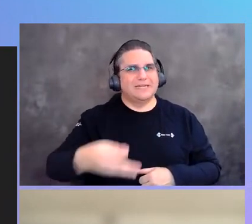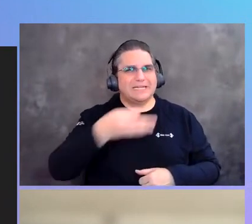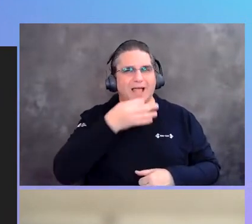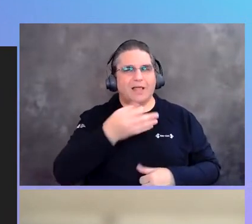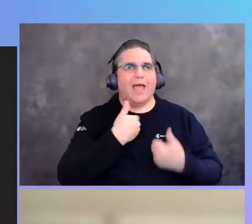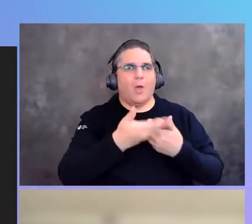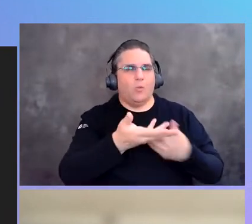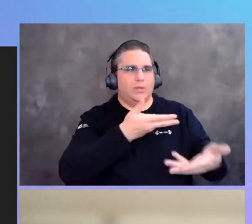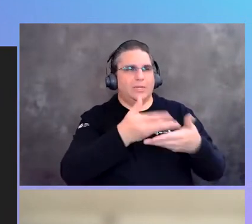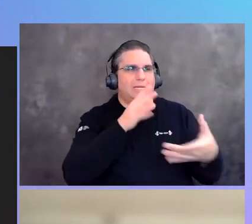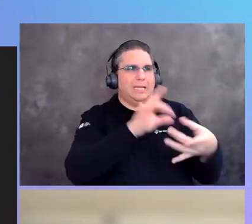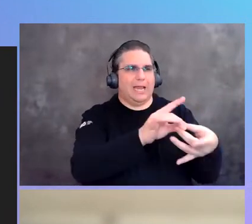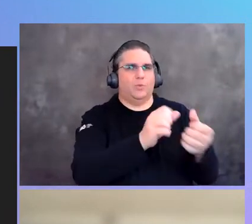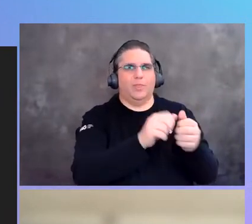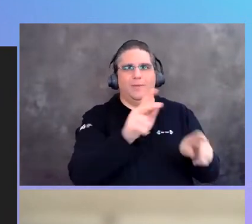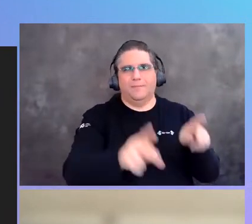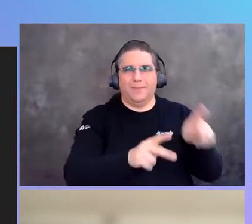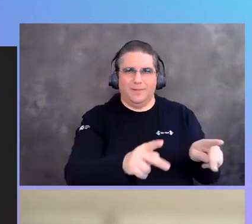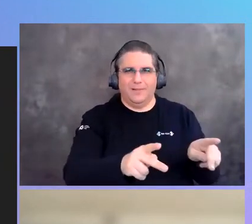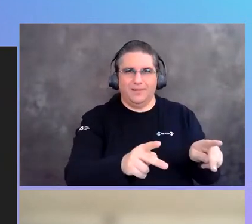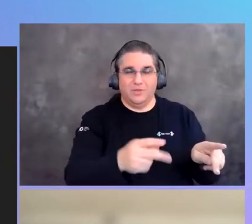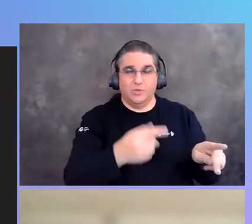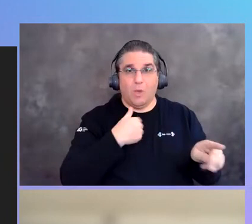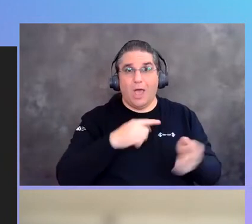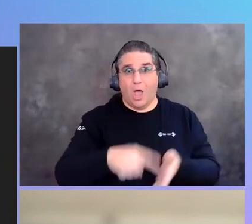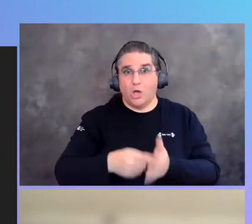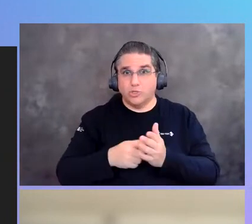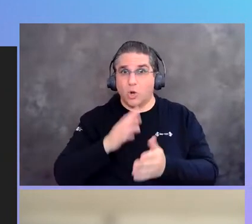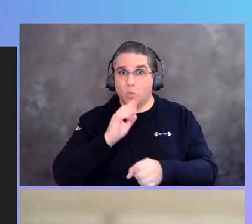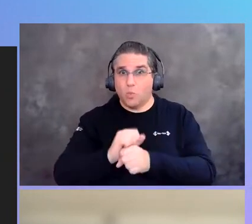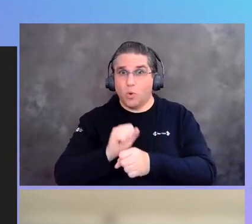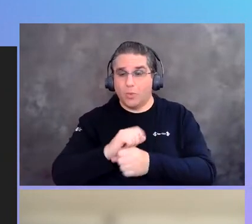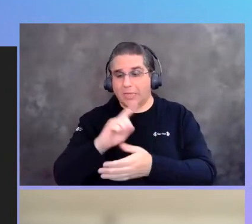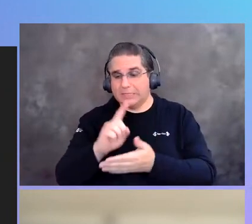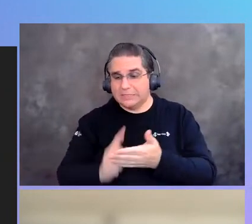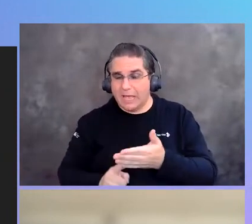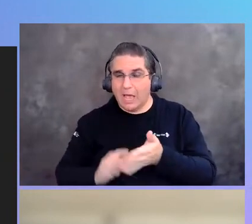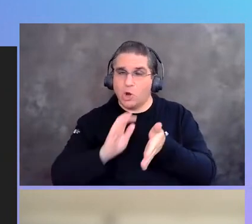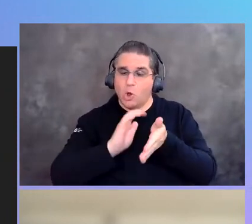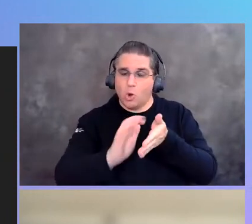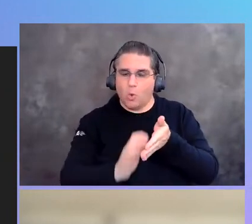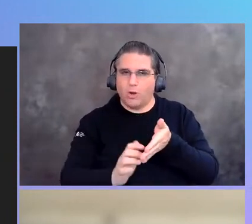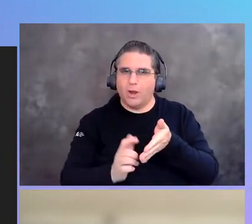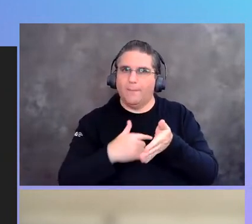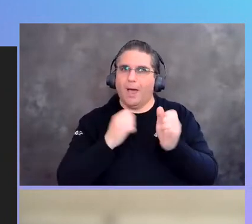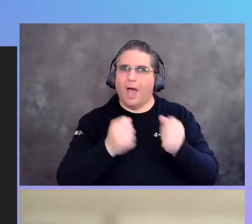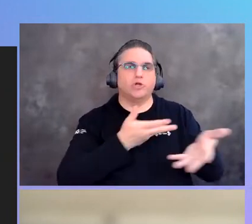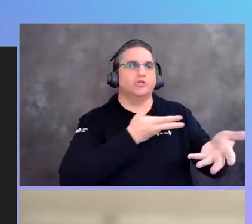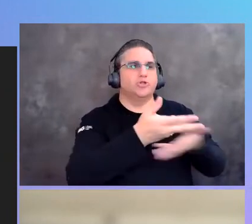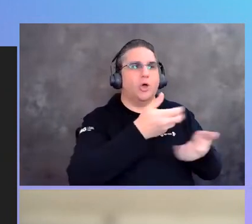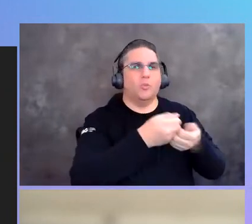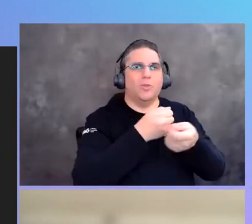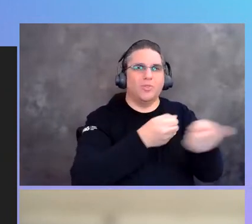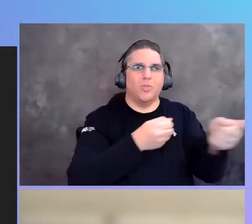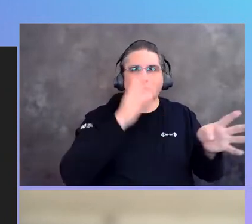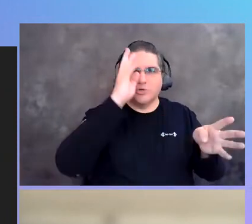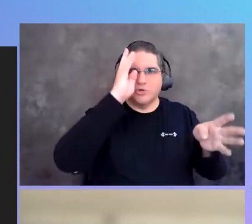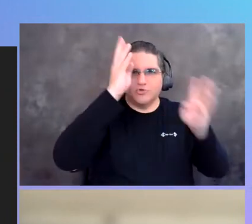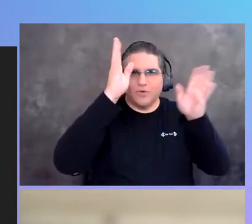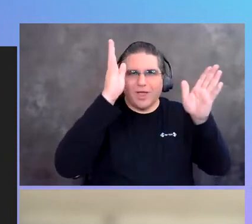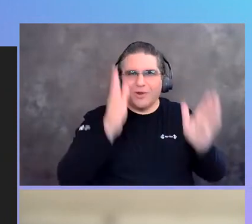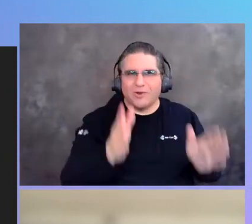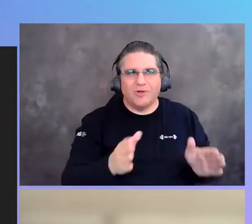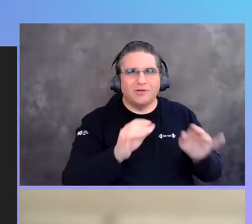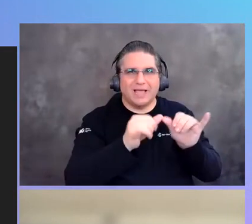design and in coding. I was able to converse with creatives, converse with engineers, and that turned into me